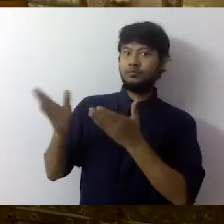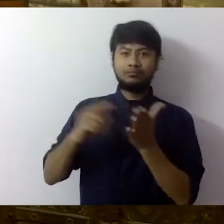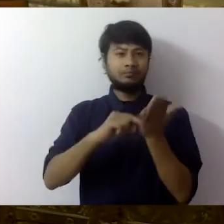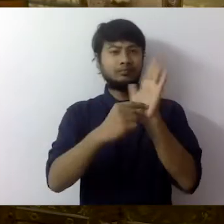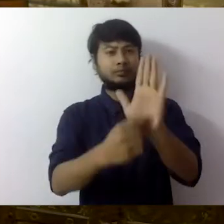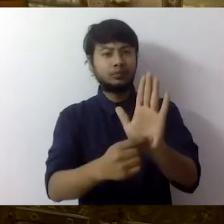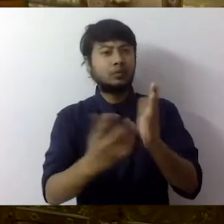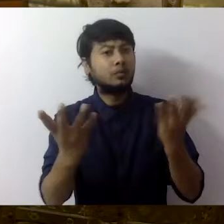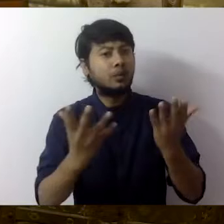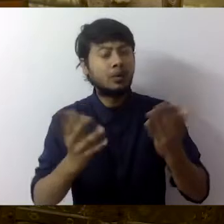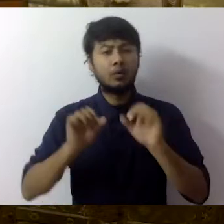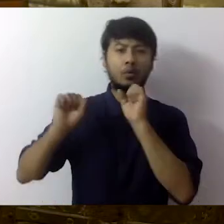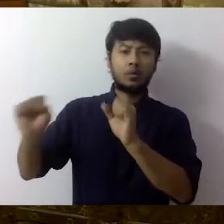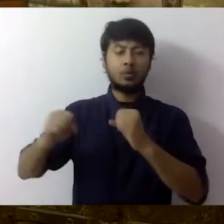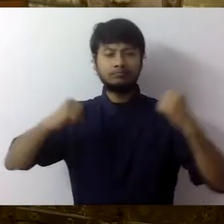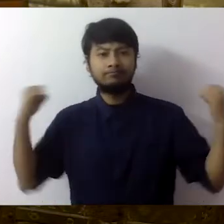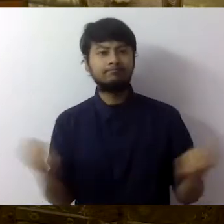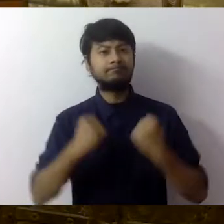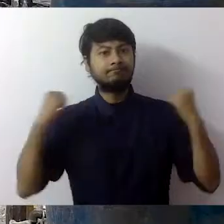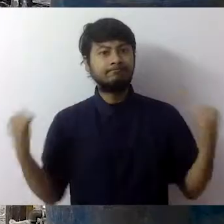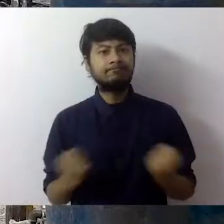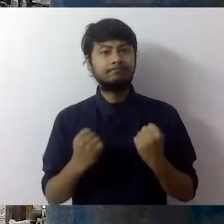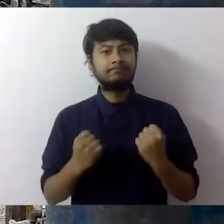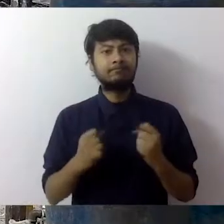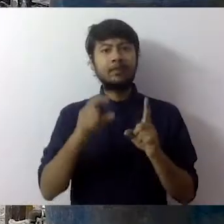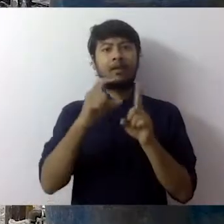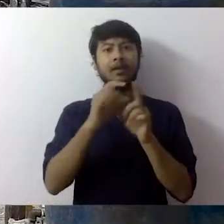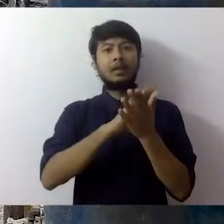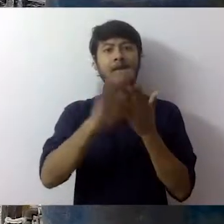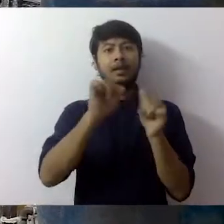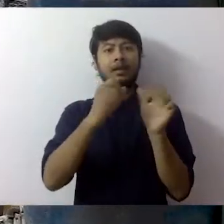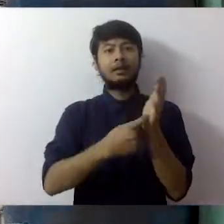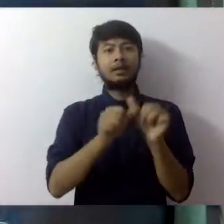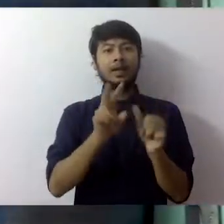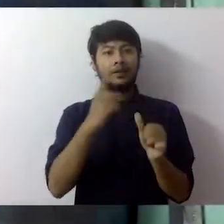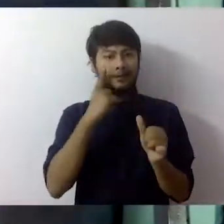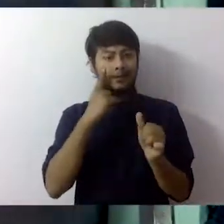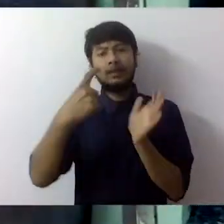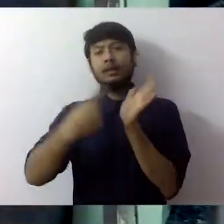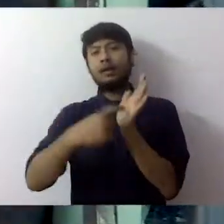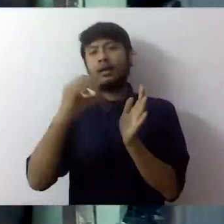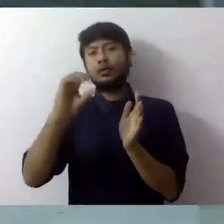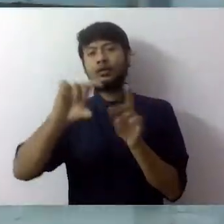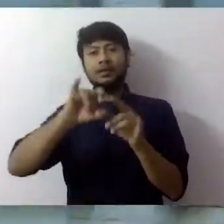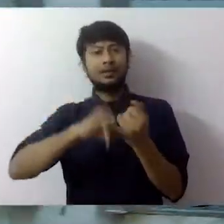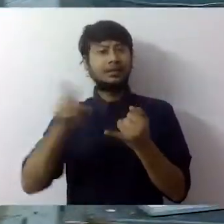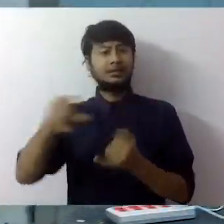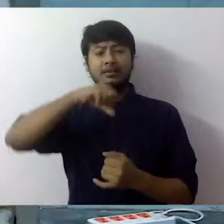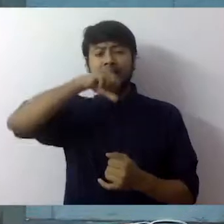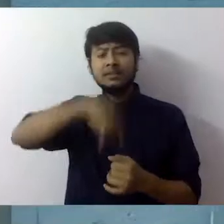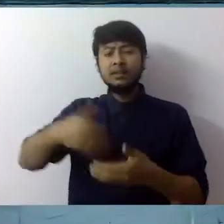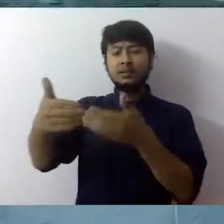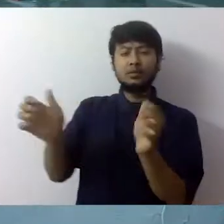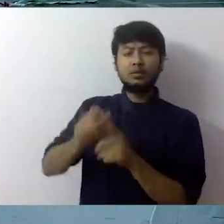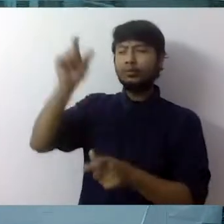artworks from the map collection. But first, a little about this amazing group of young musicians from the Dharavi